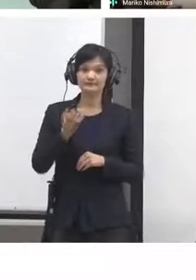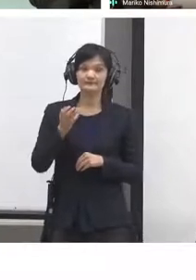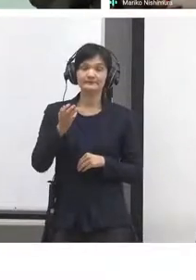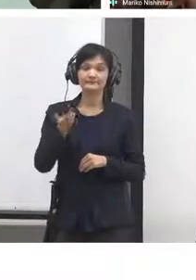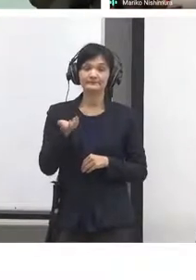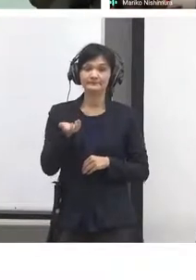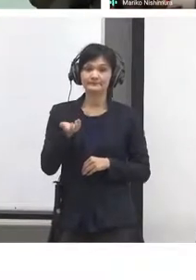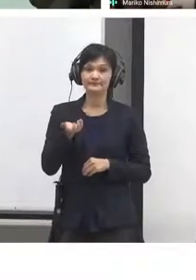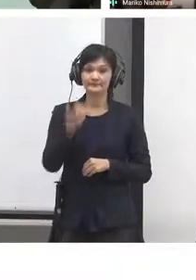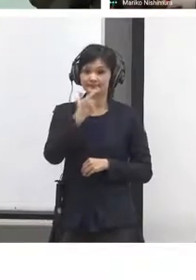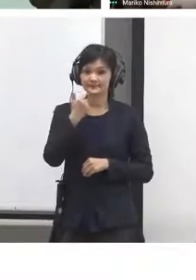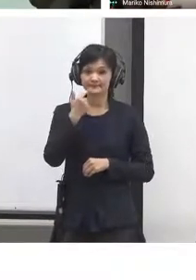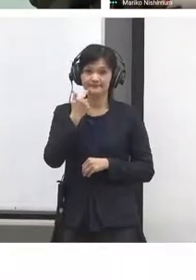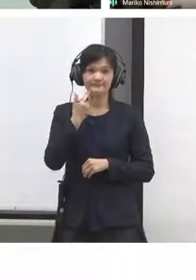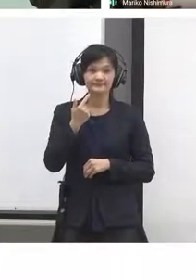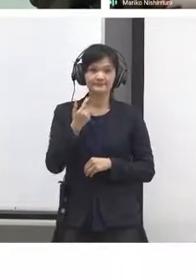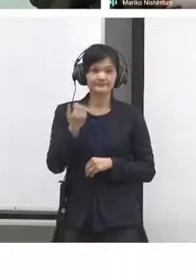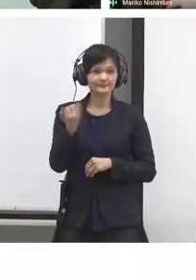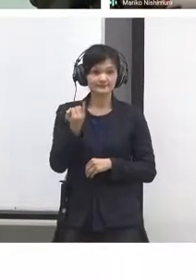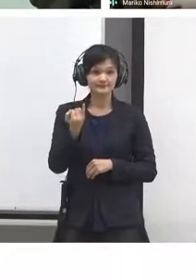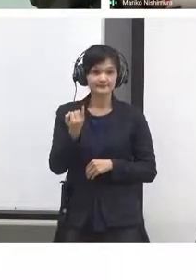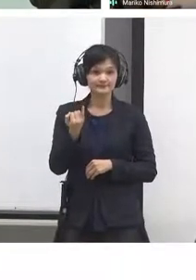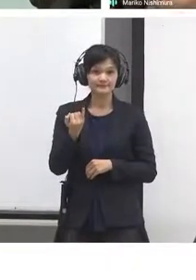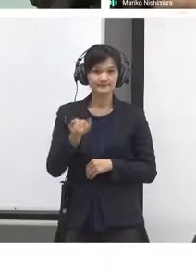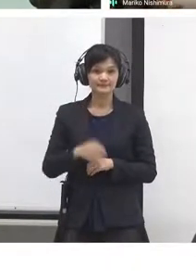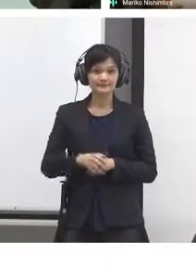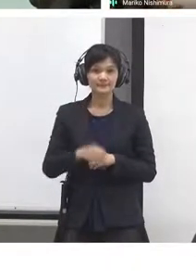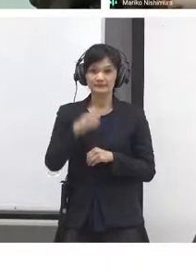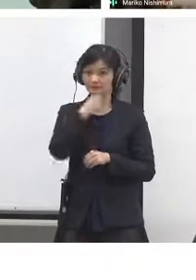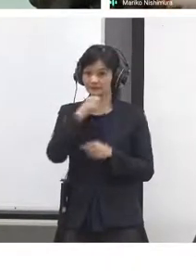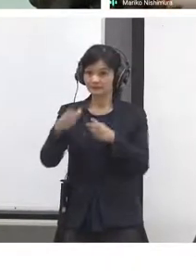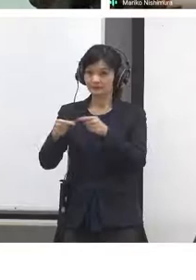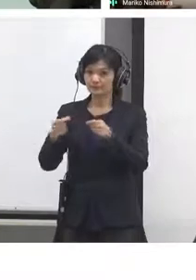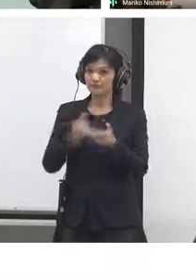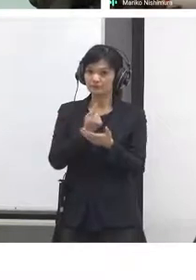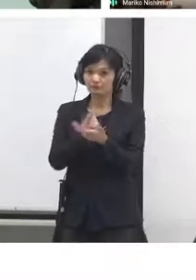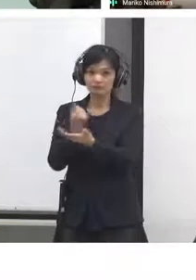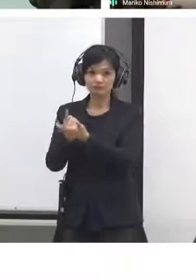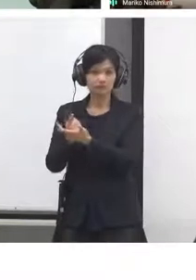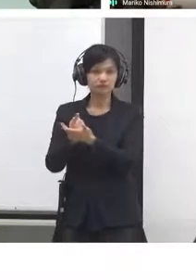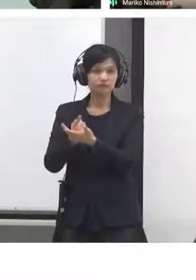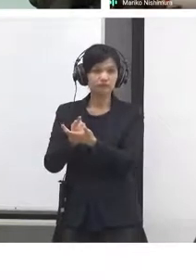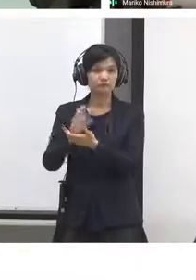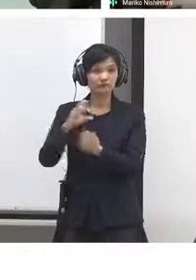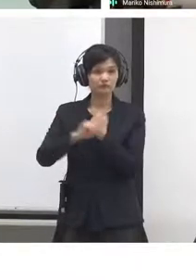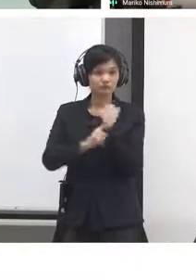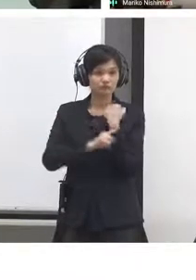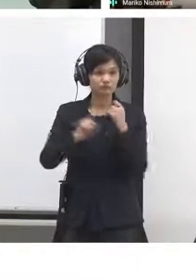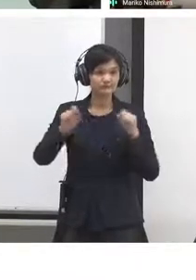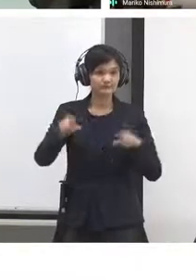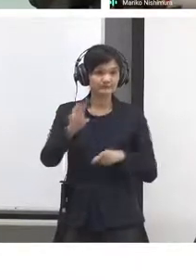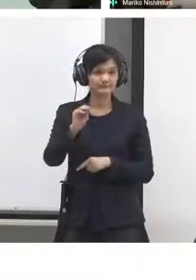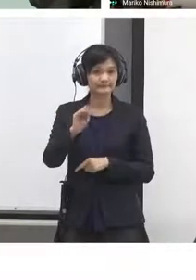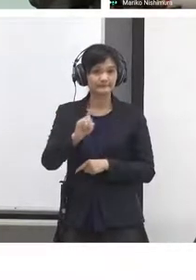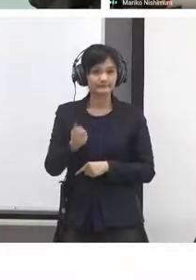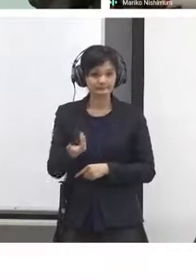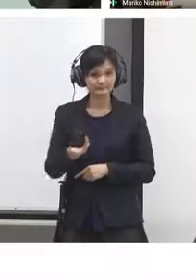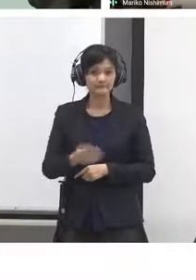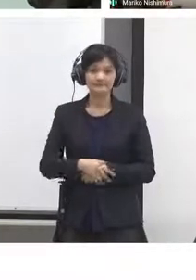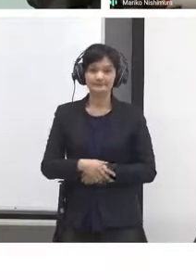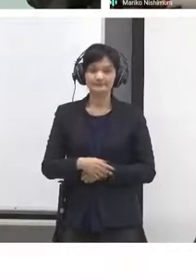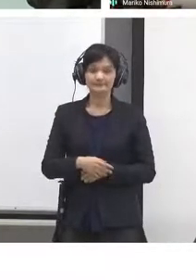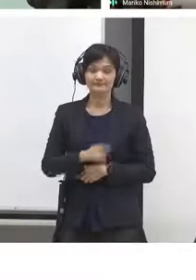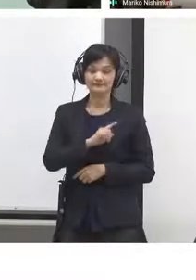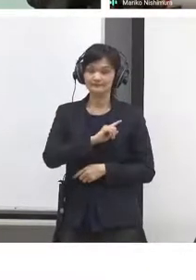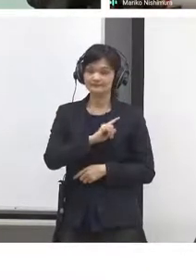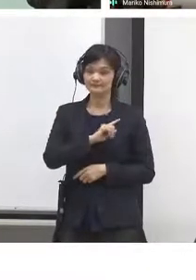from the Japan and the Taiwan? And I think this is my opinion, but the Audrey Tan, she is